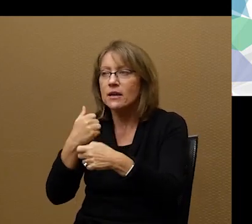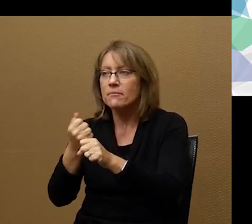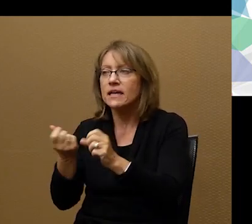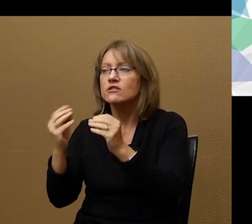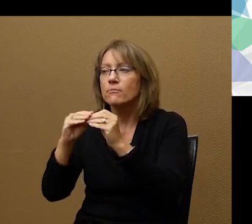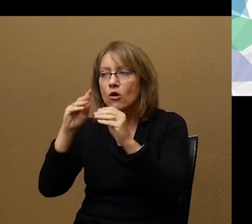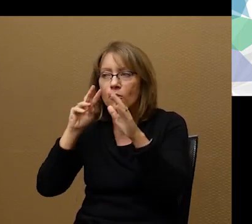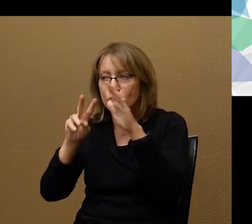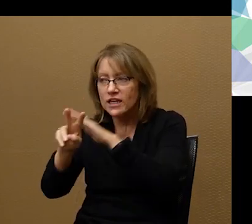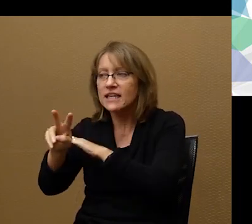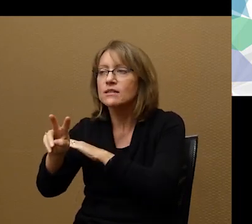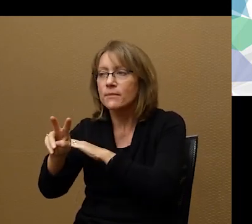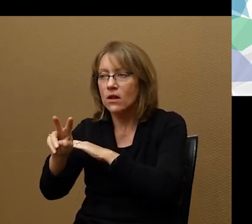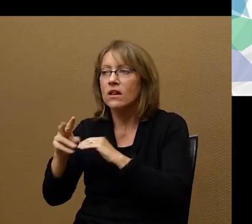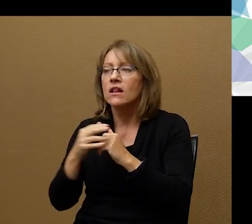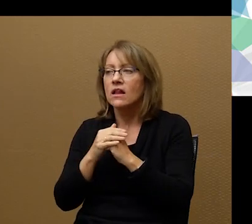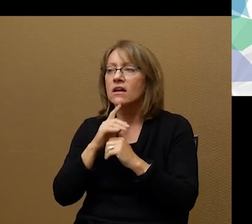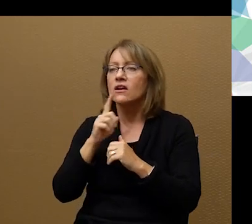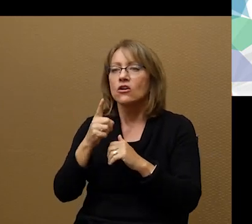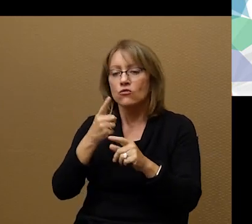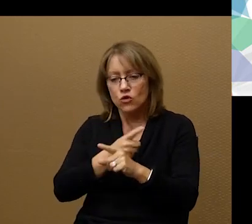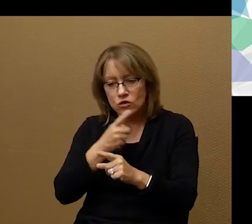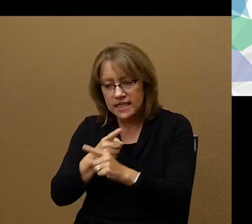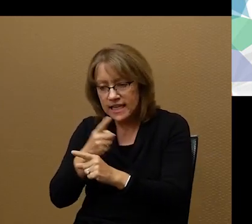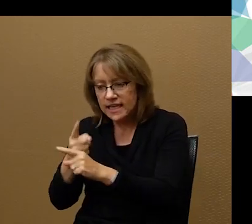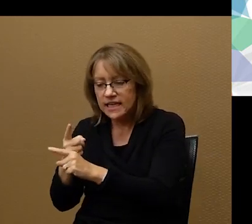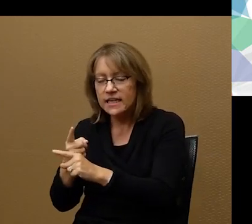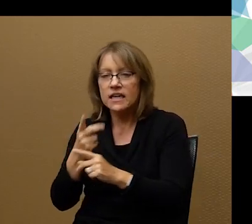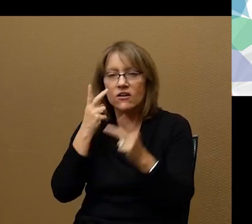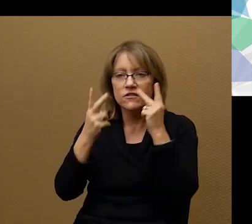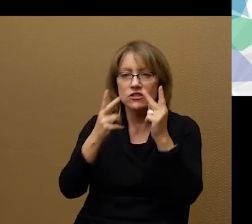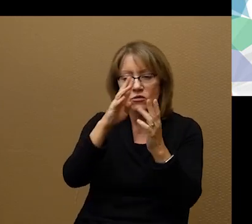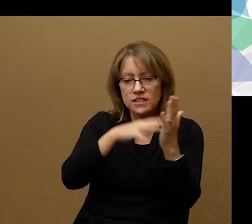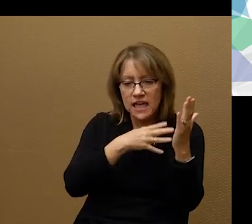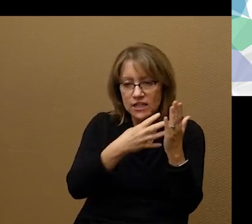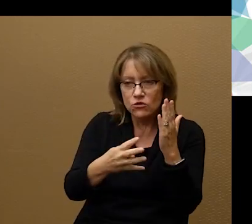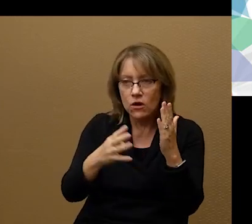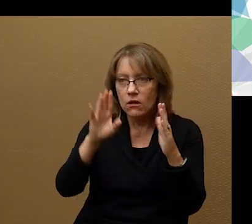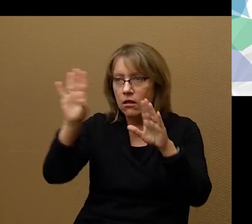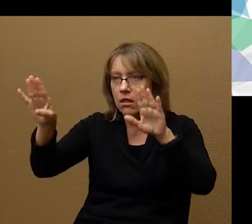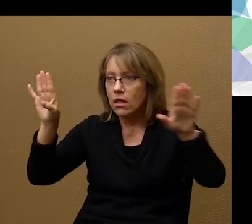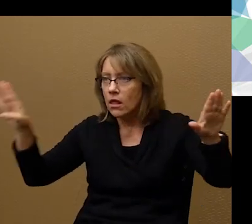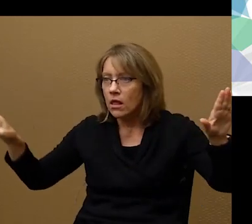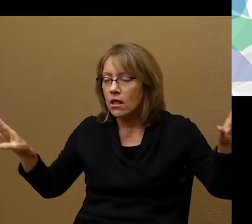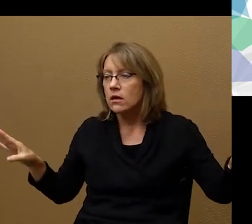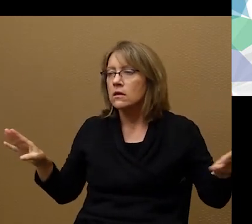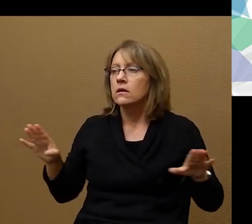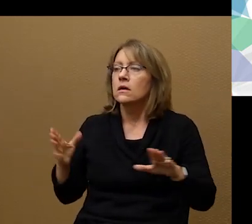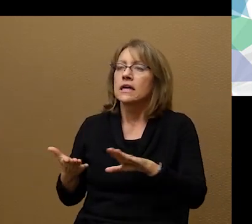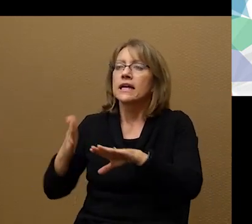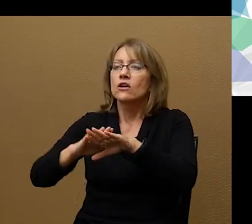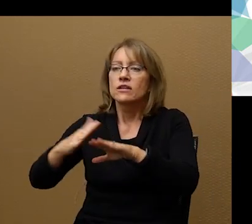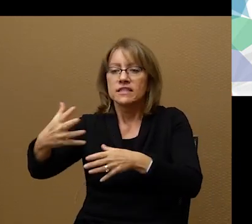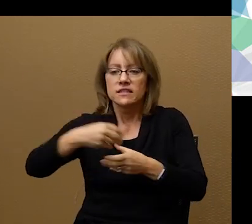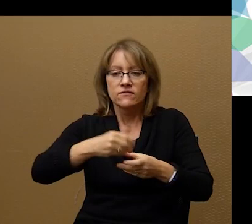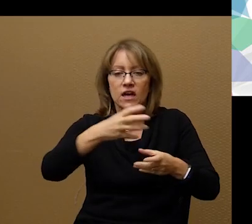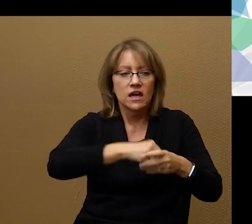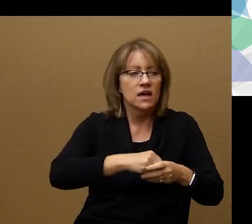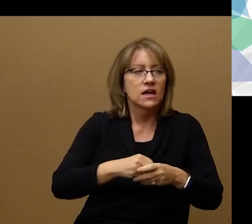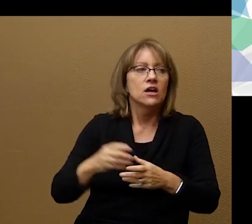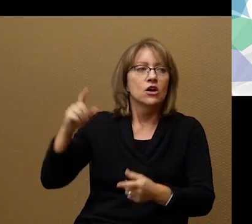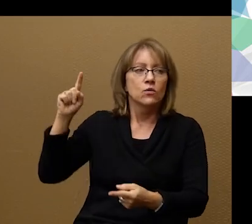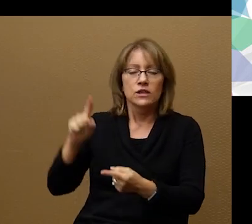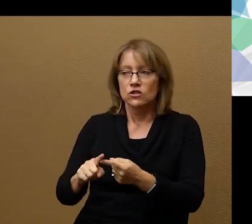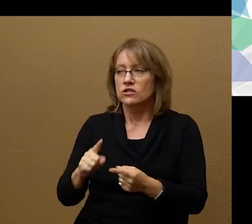predictable. There's routines, there's a visual schedule, it increases engagement, it reduces anxiety for the